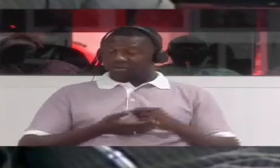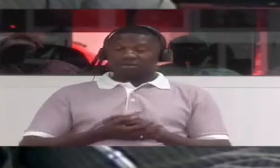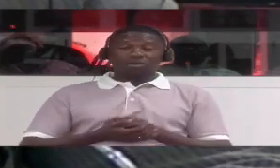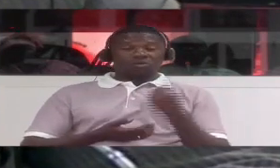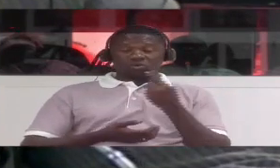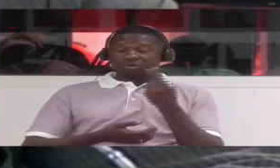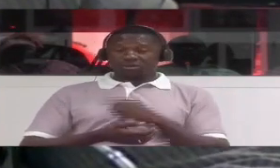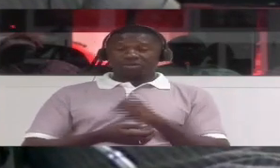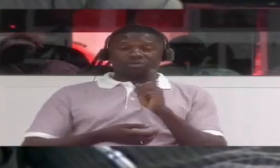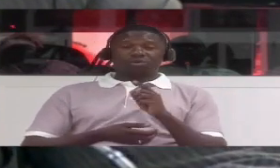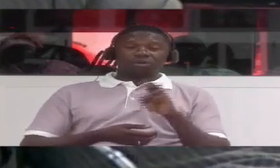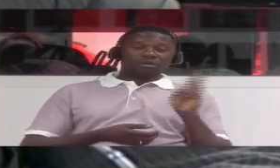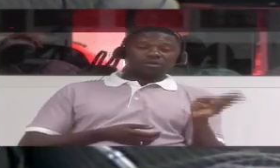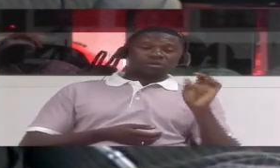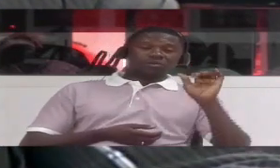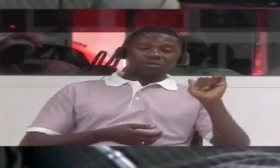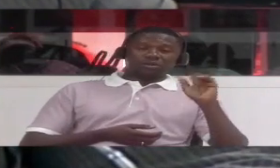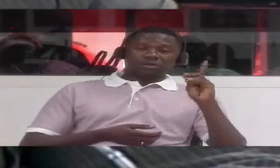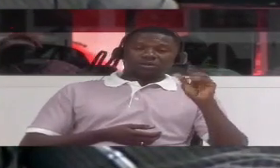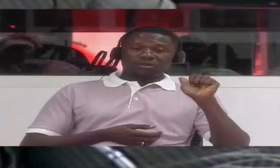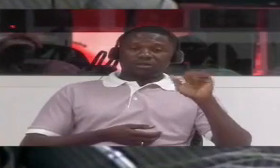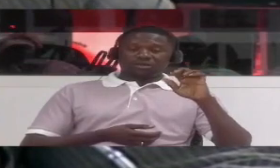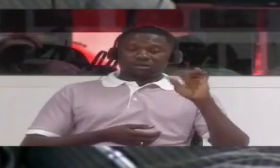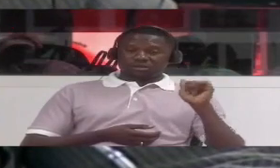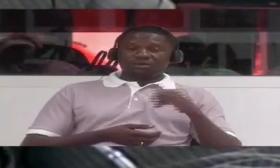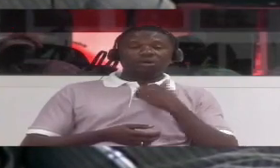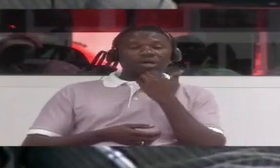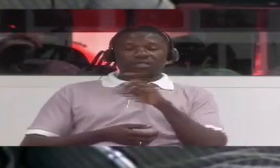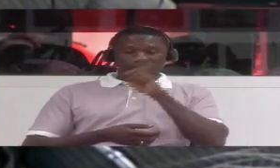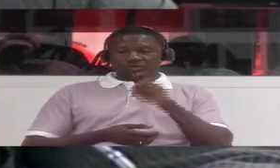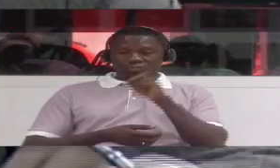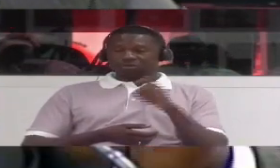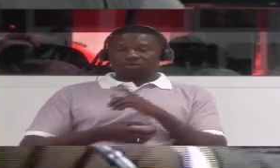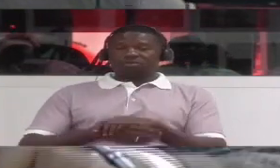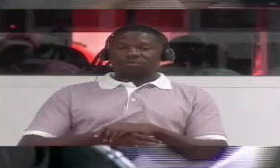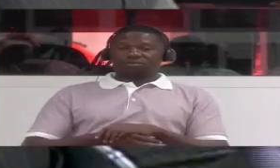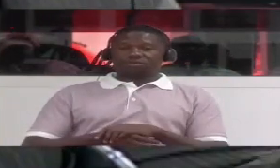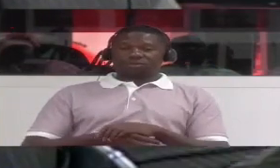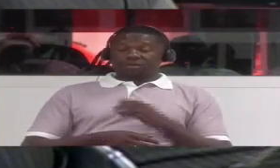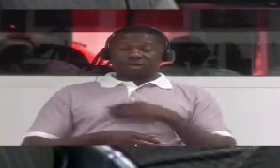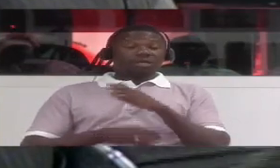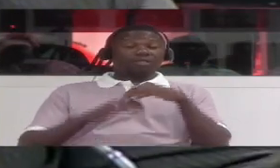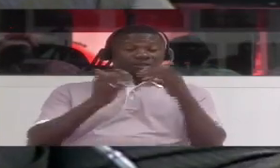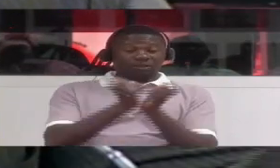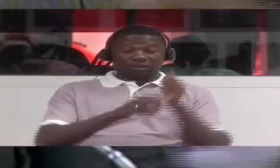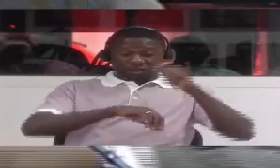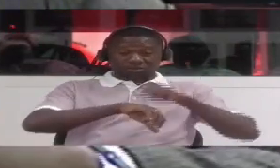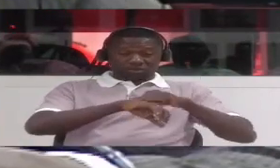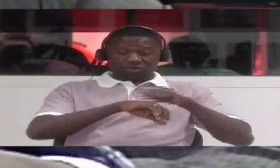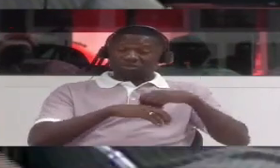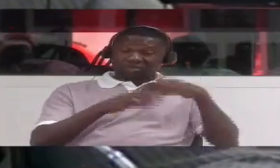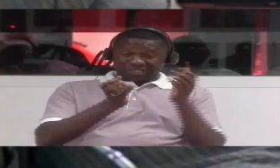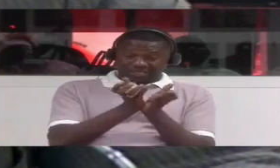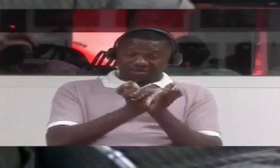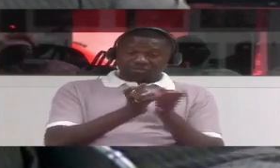probably even alongside the torturers, because apparently it's always from here, from the torture chambers to his